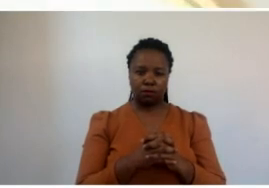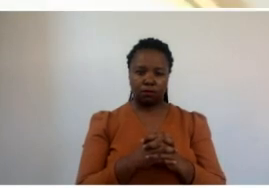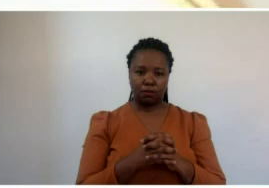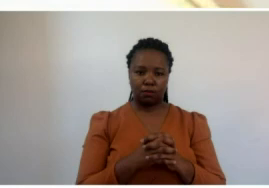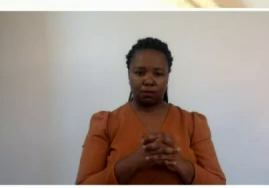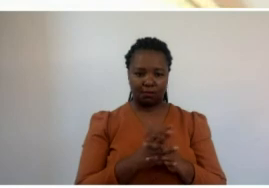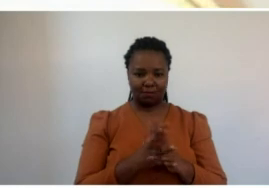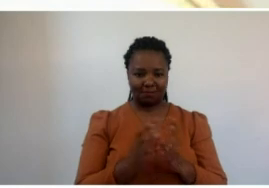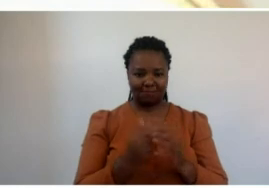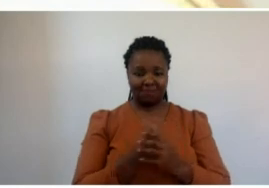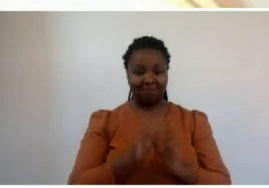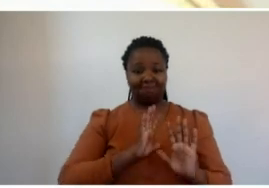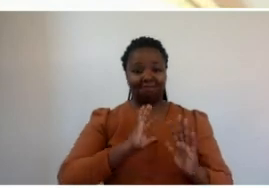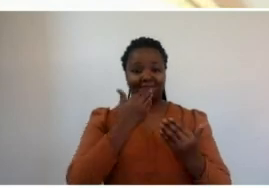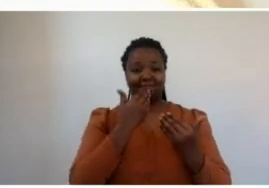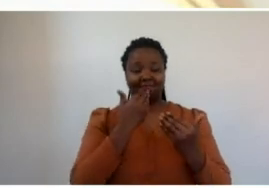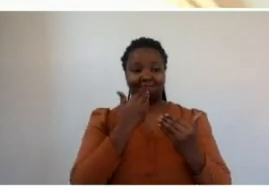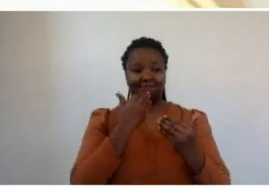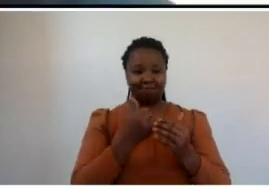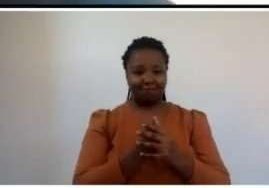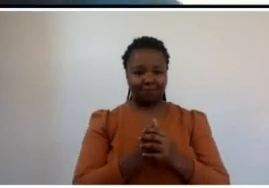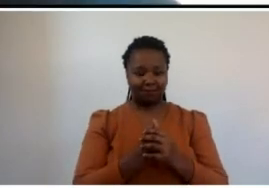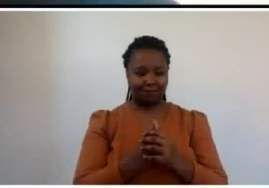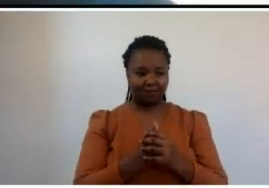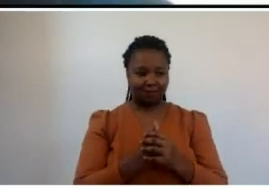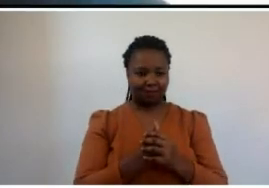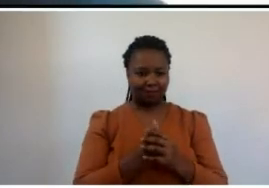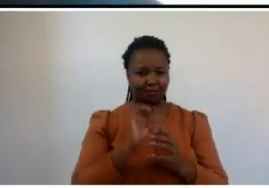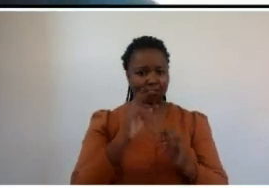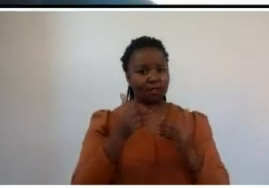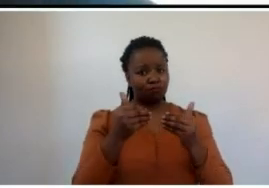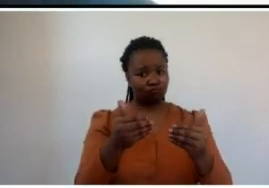Thank you very much. Sorry, continuing.